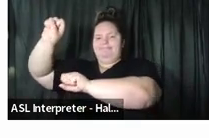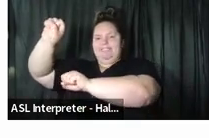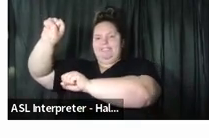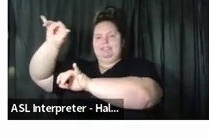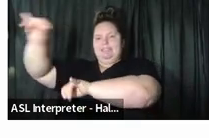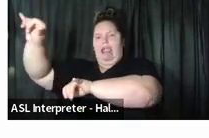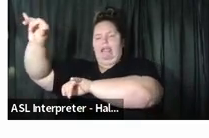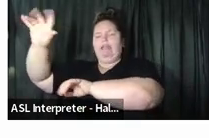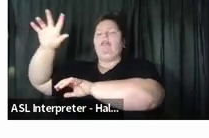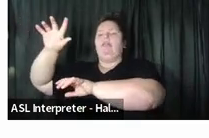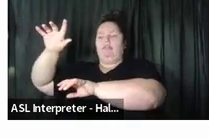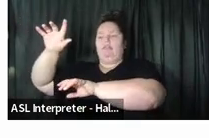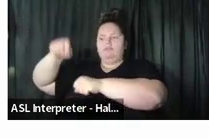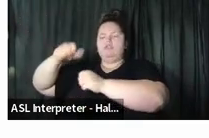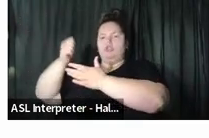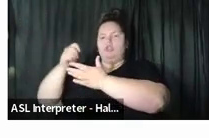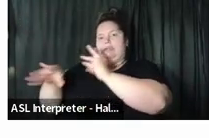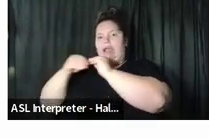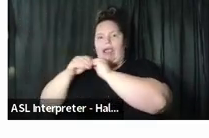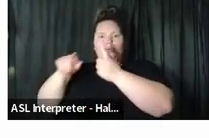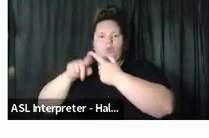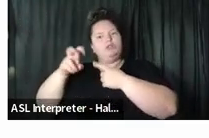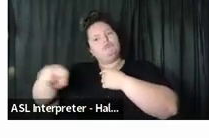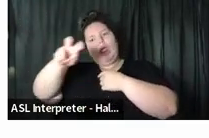toilet when you're out and about.